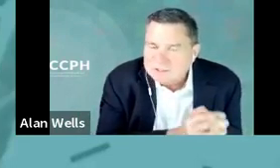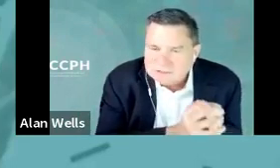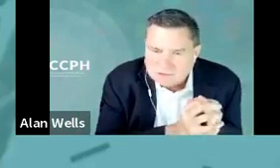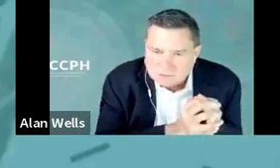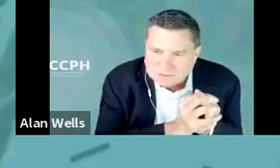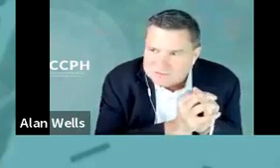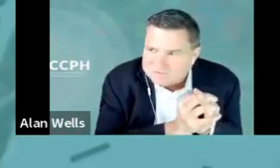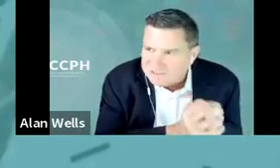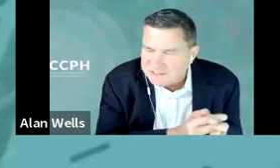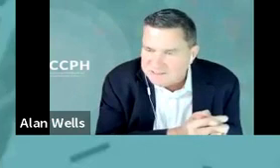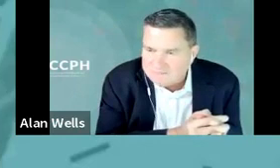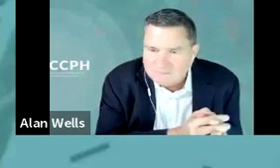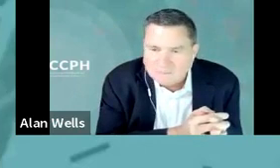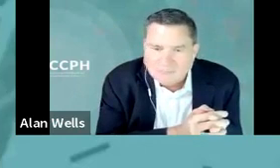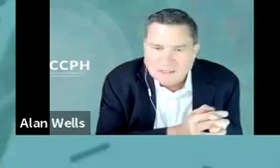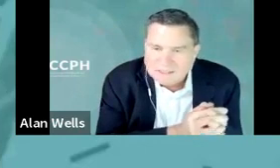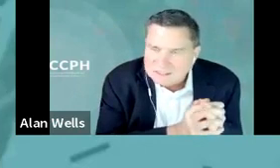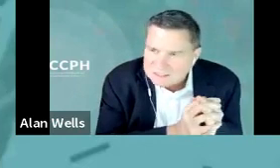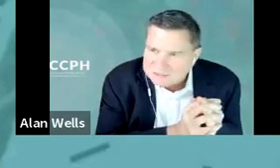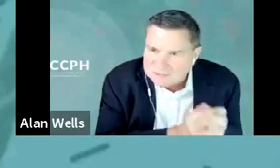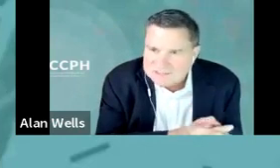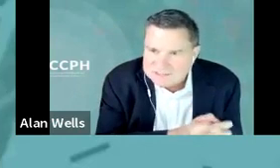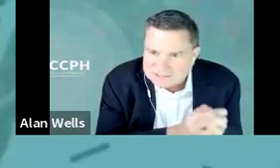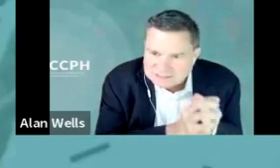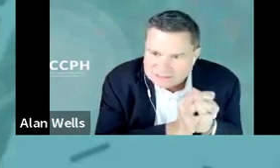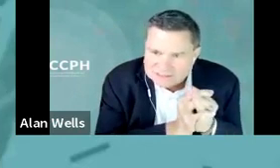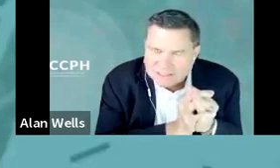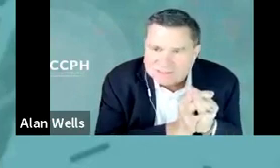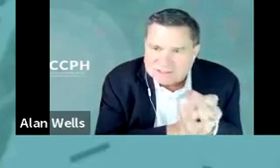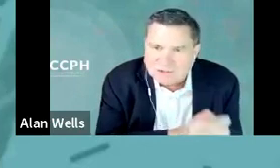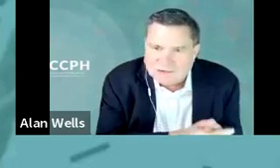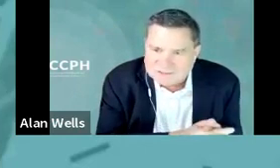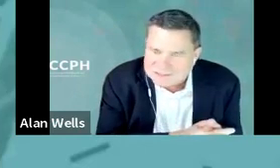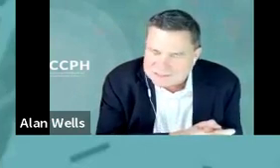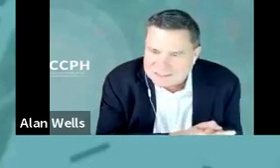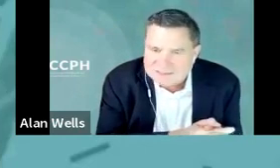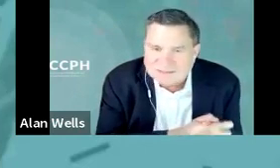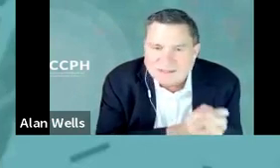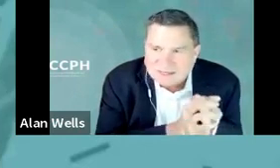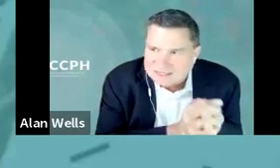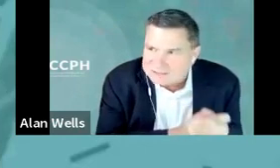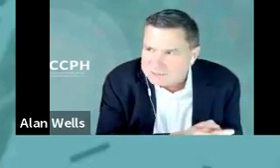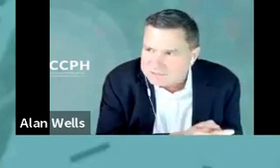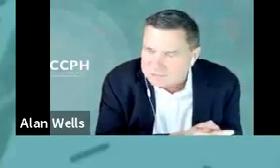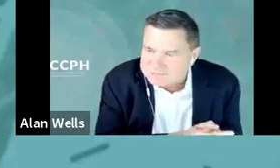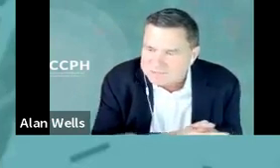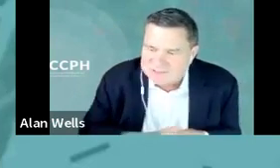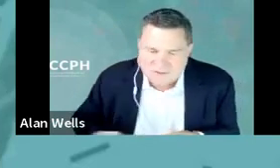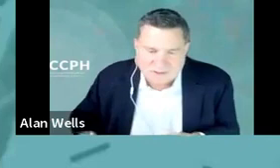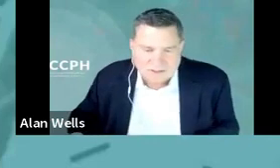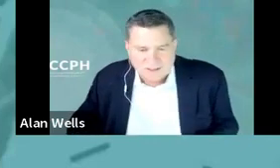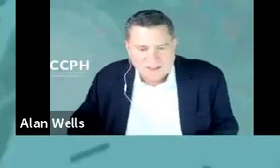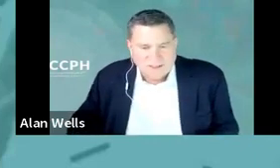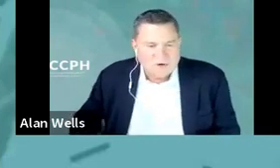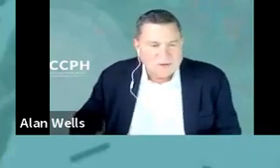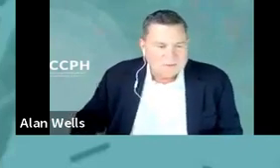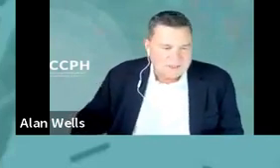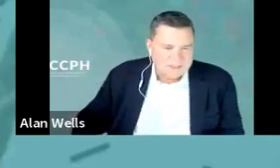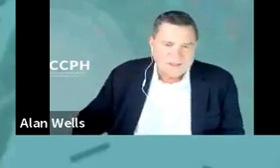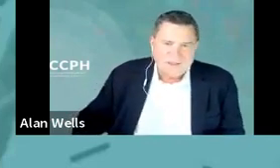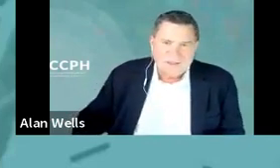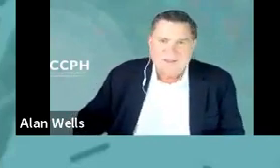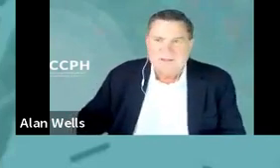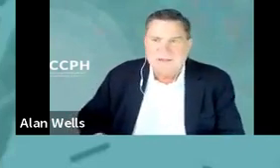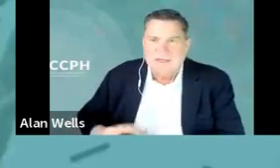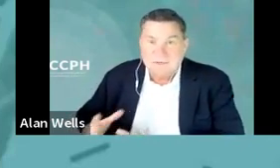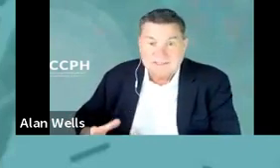together to define, address, and solve and sustain answers for a specific